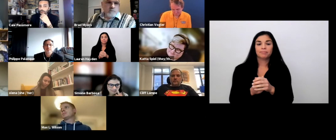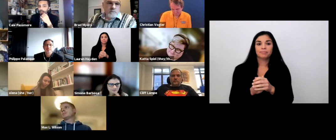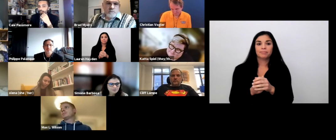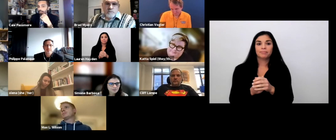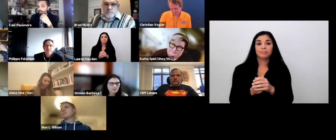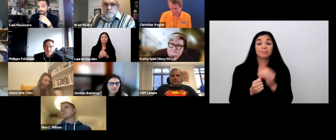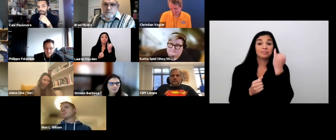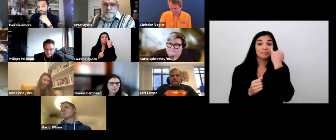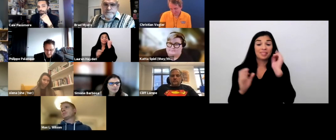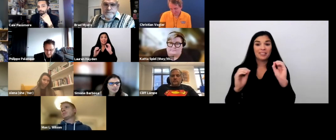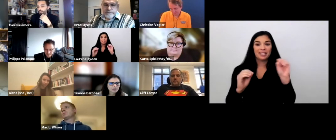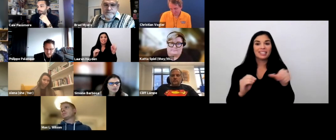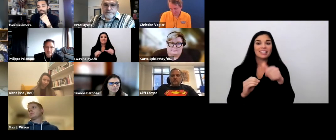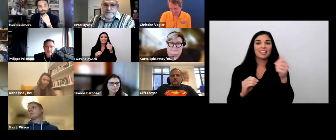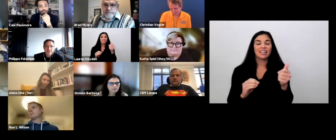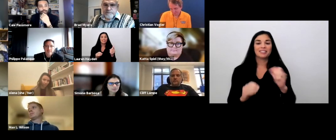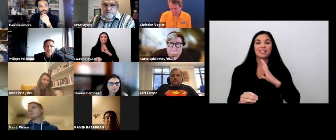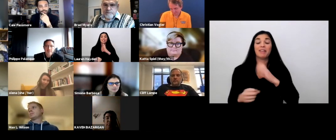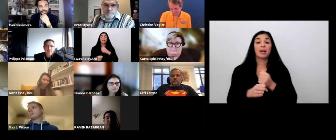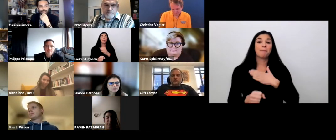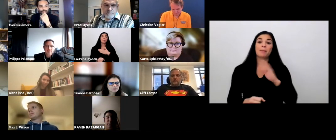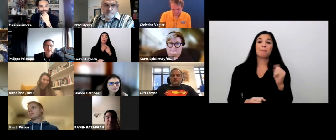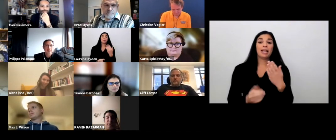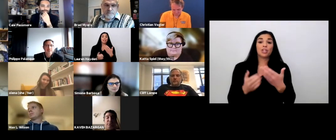And if no one has anything, that does just make my job easier.